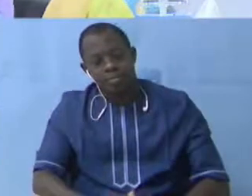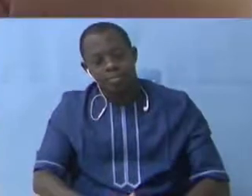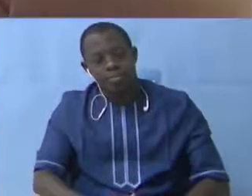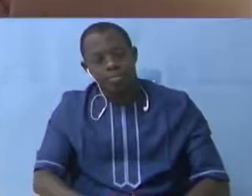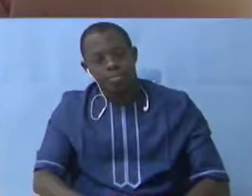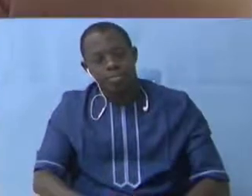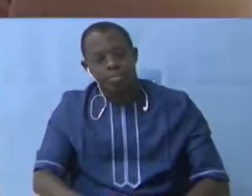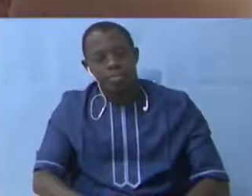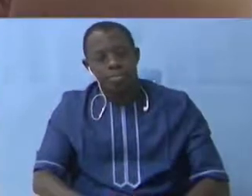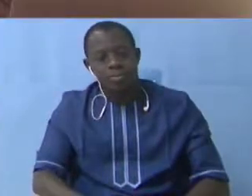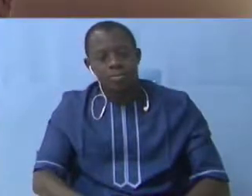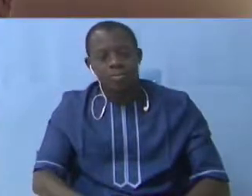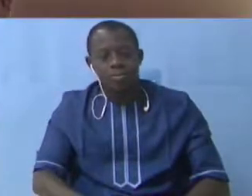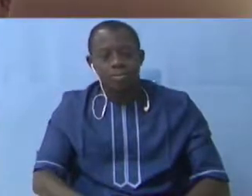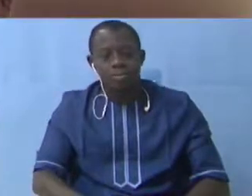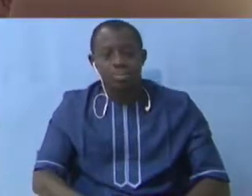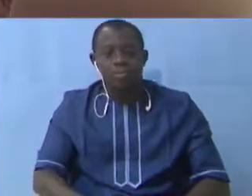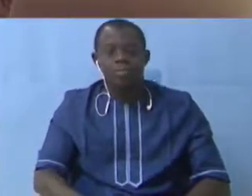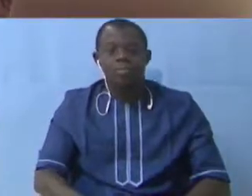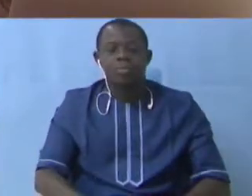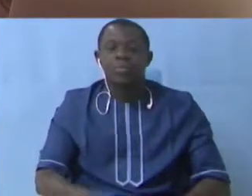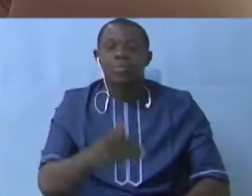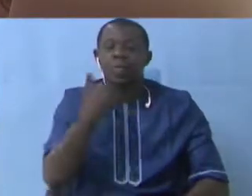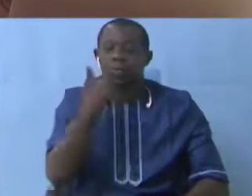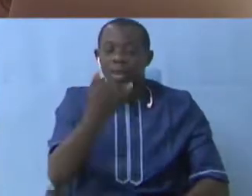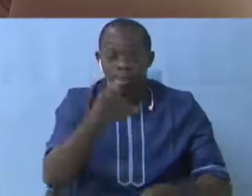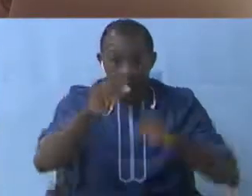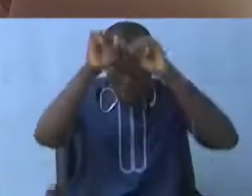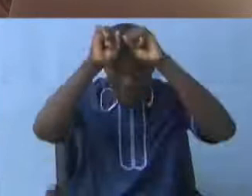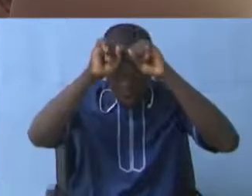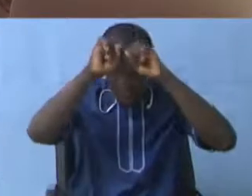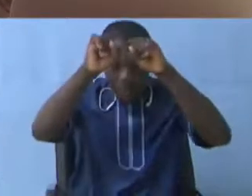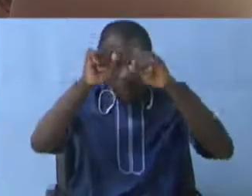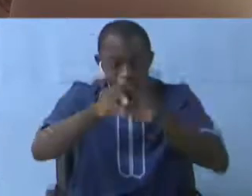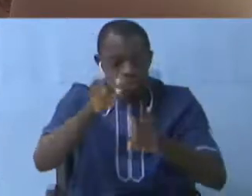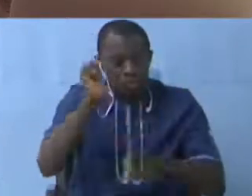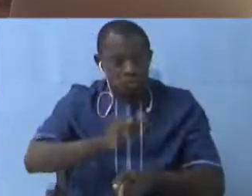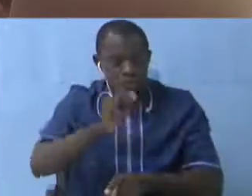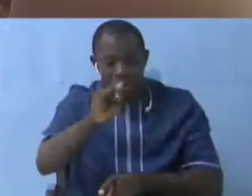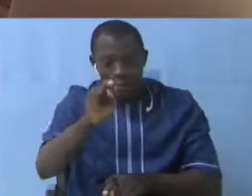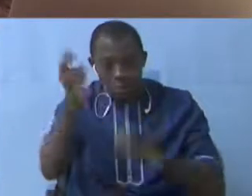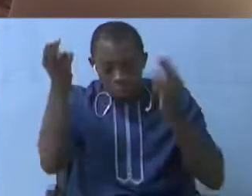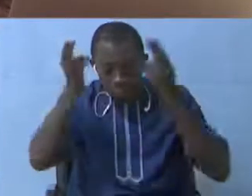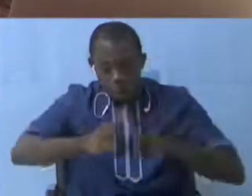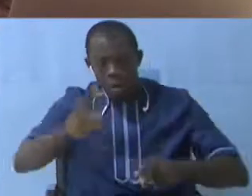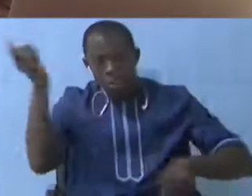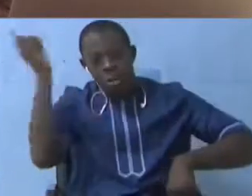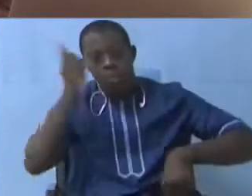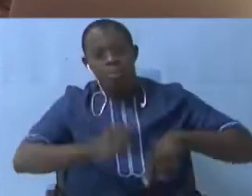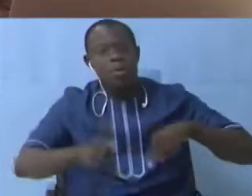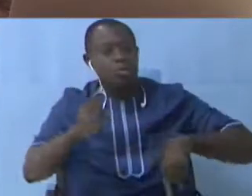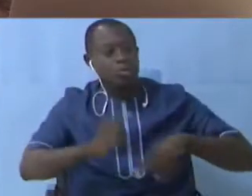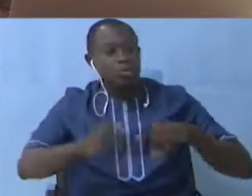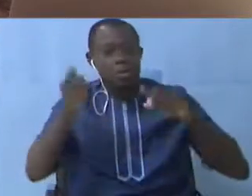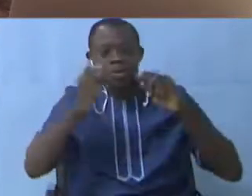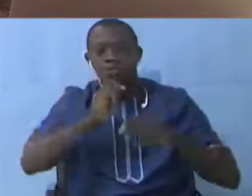Did the government use these laws to punish journalists? nguur gi nag ndax jëfewoon nañ loi yooyu nag pour toroxal taskati xibaar